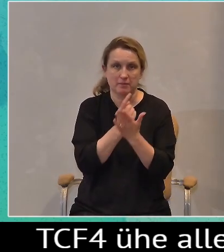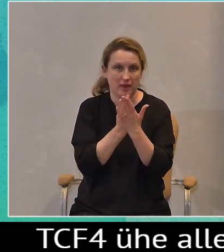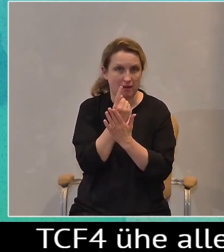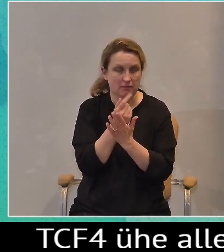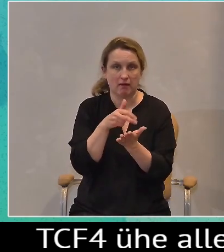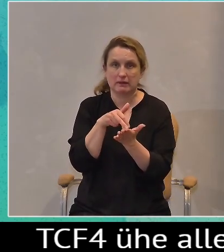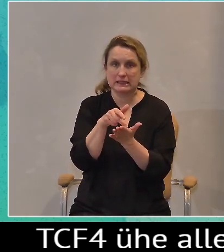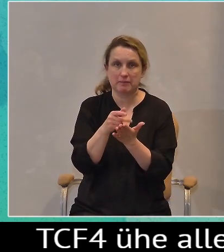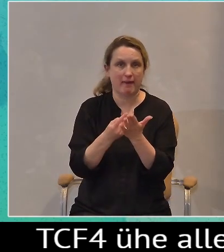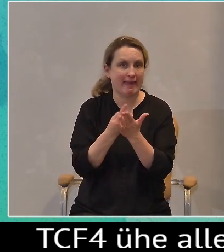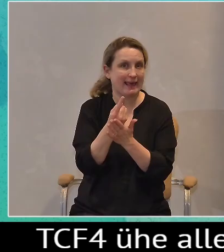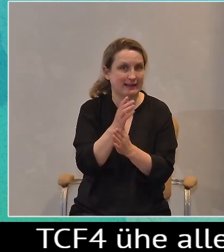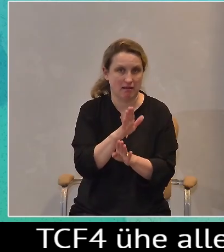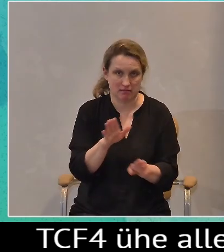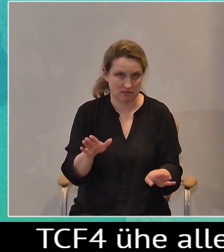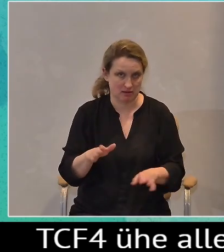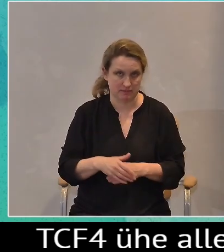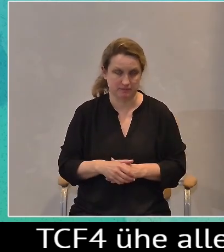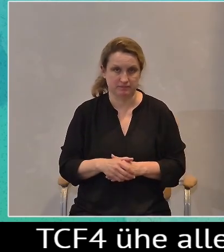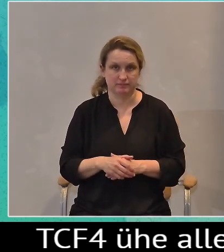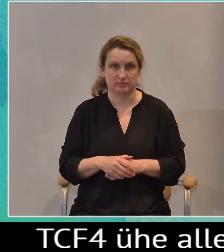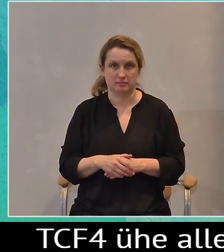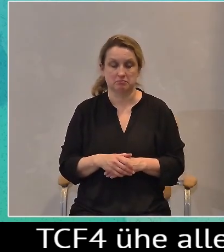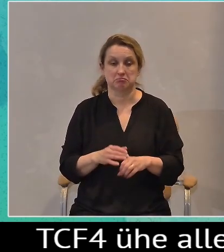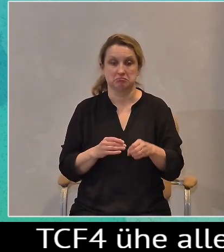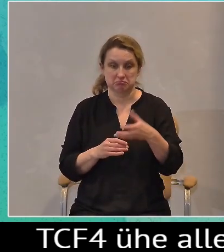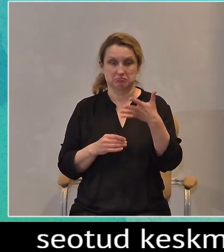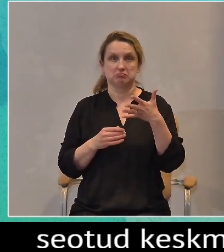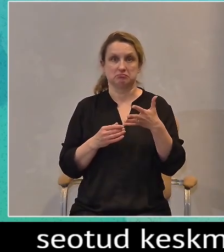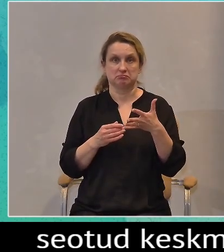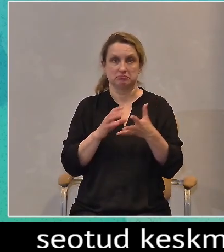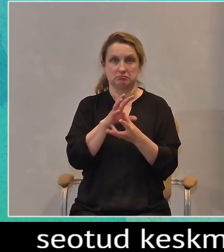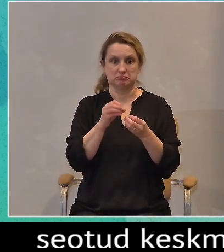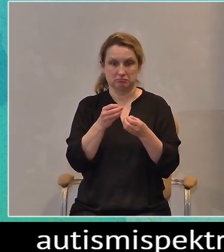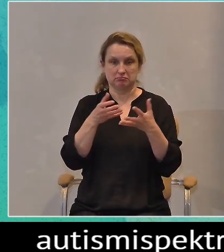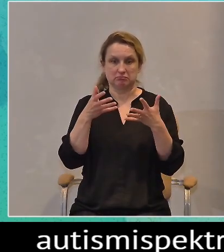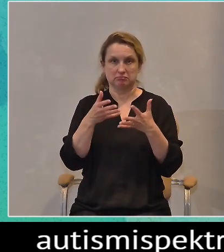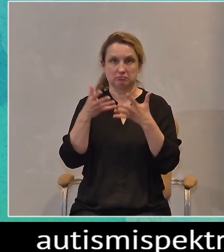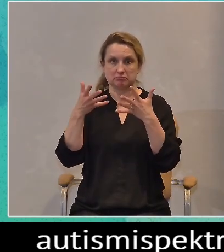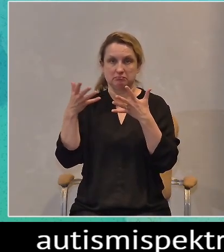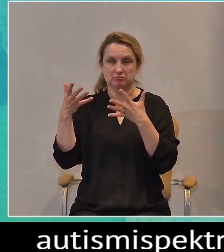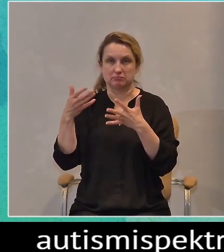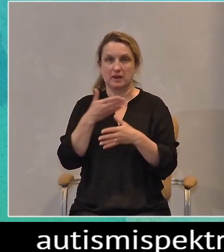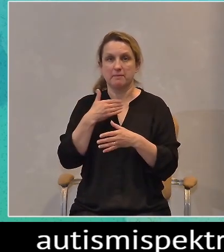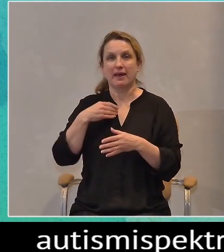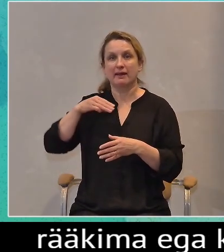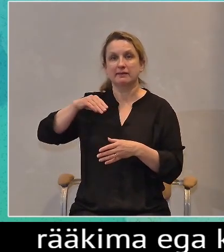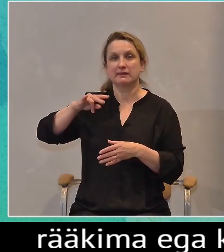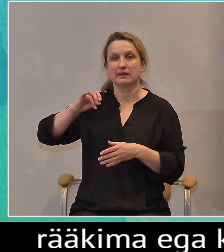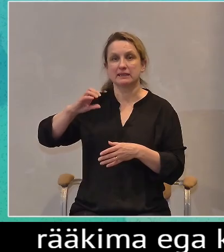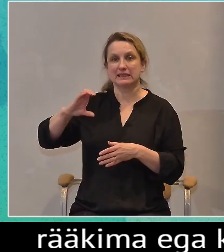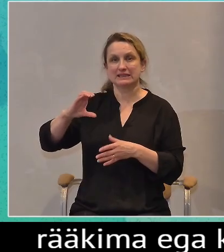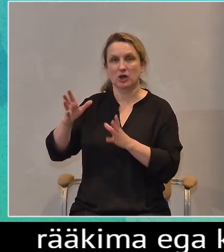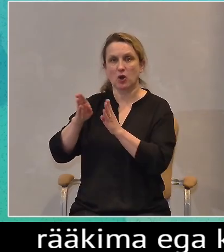disorders, and children born with this syndrome often do not walk, do not speak. When